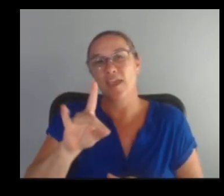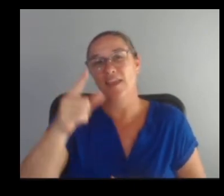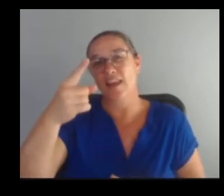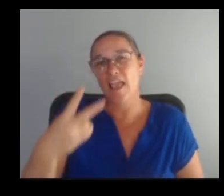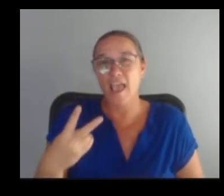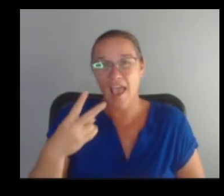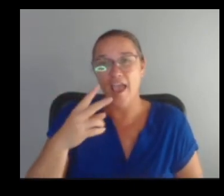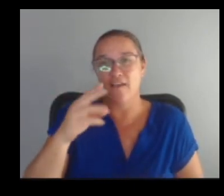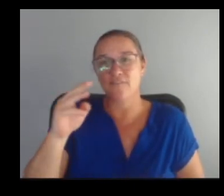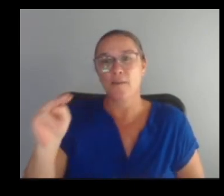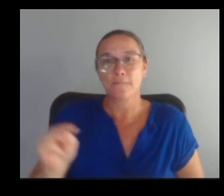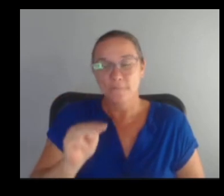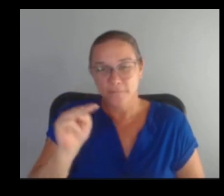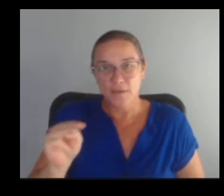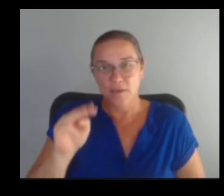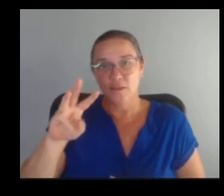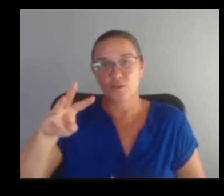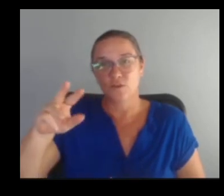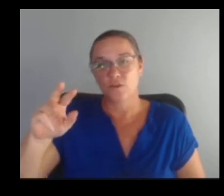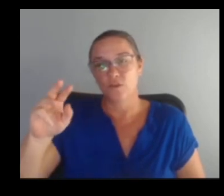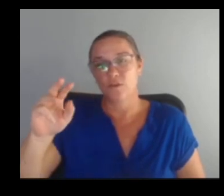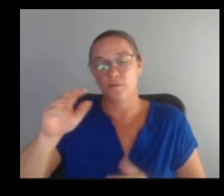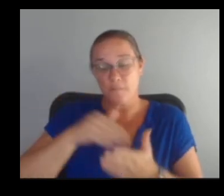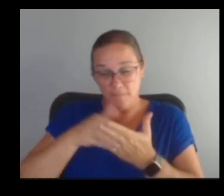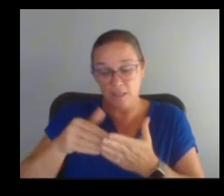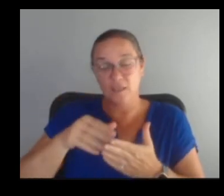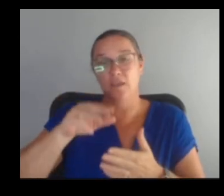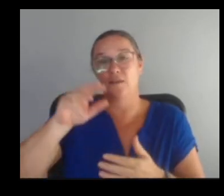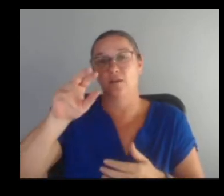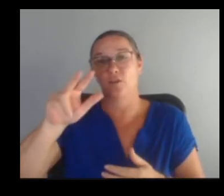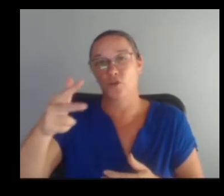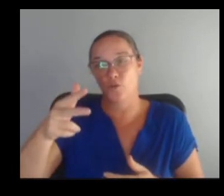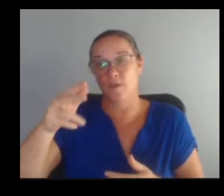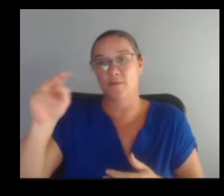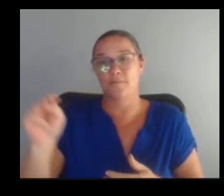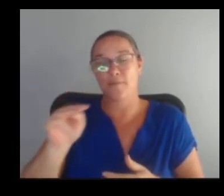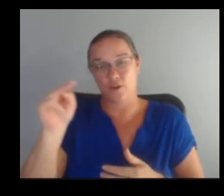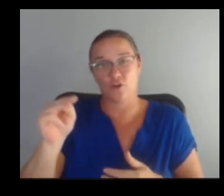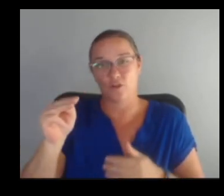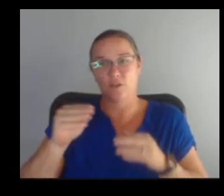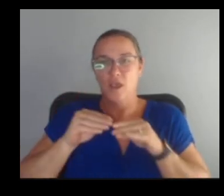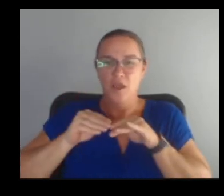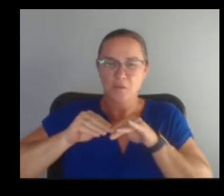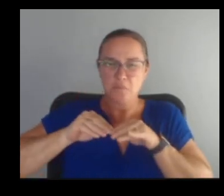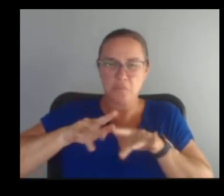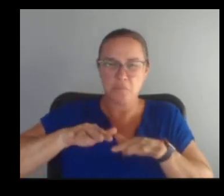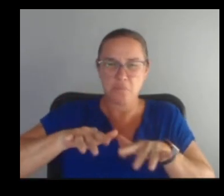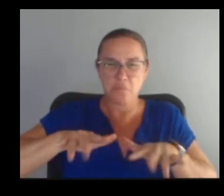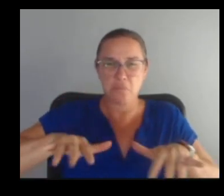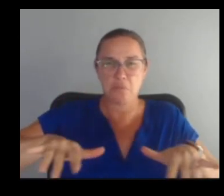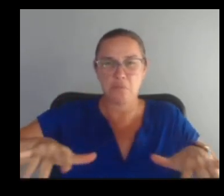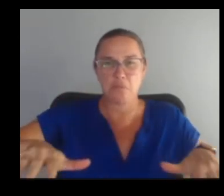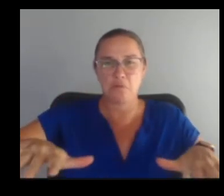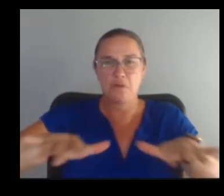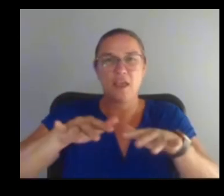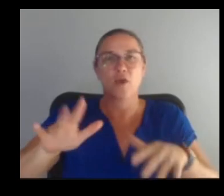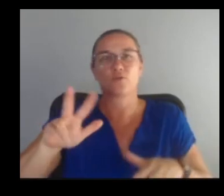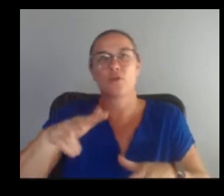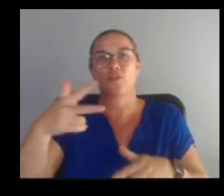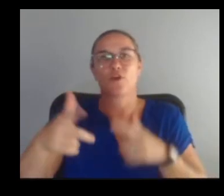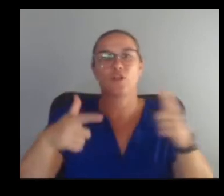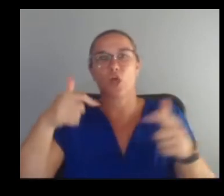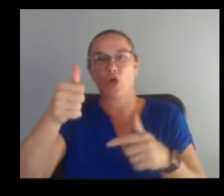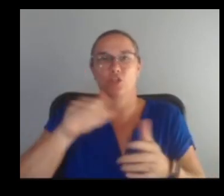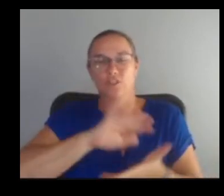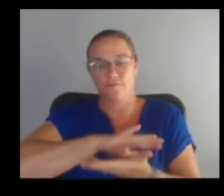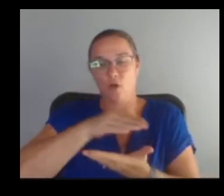were erupted, and that covered over 75% of the crater floor, which is the third largest volume erupted in